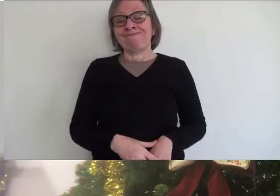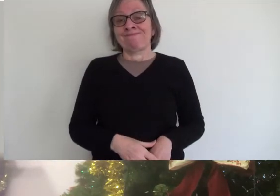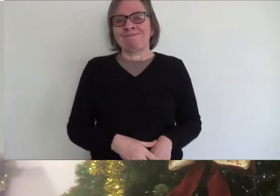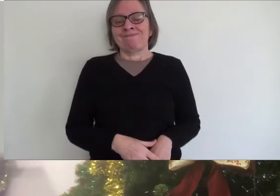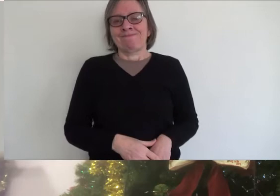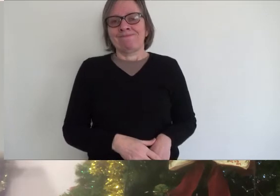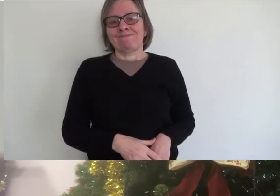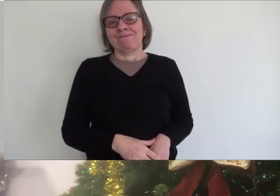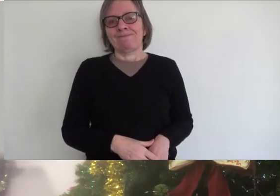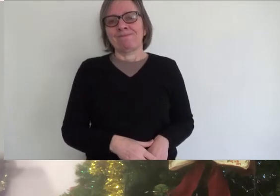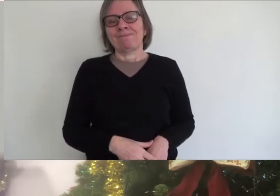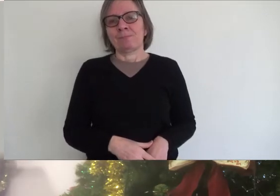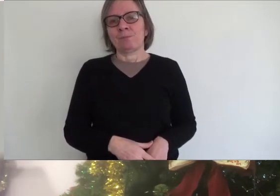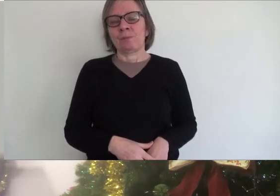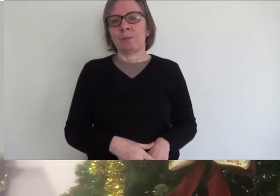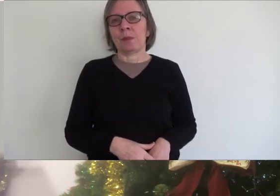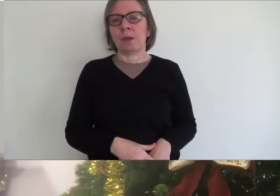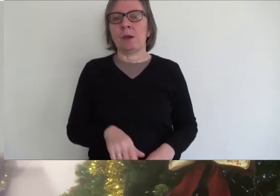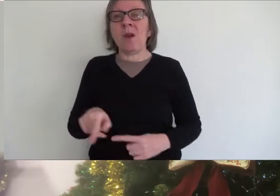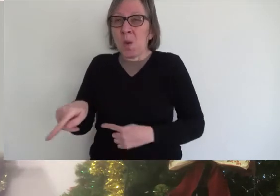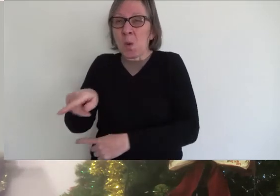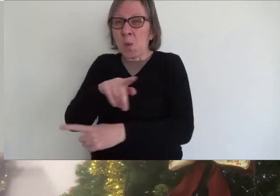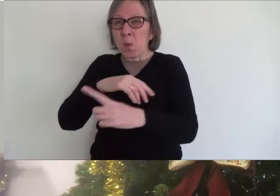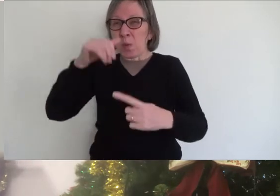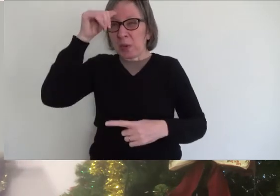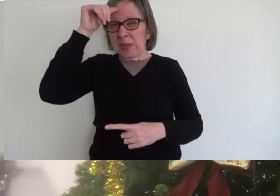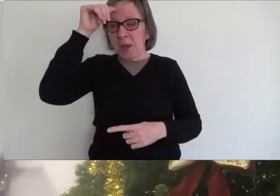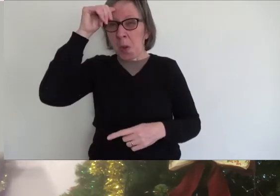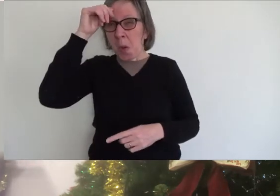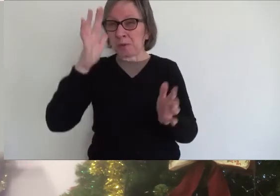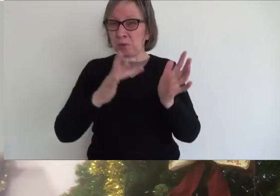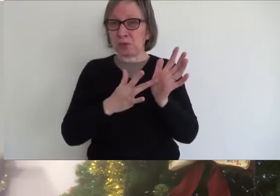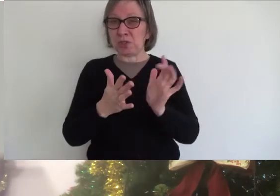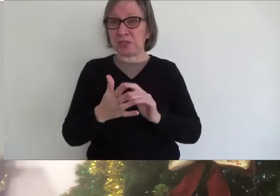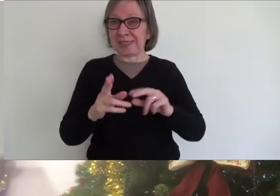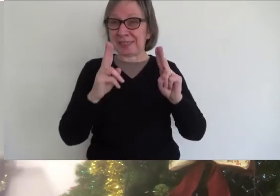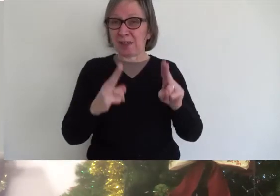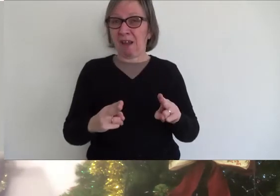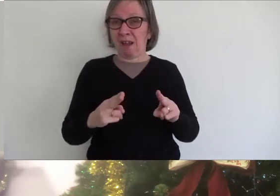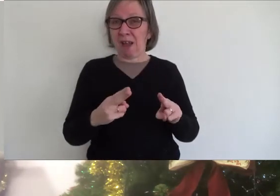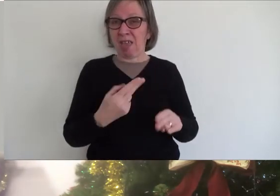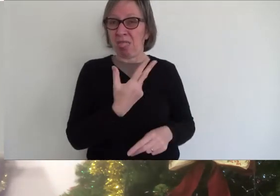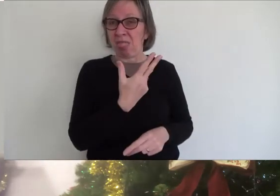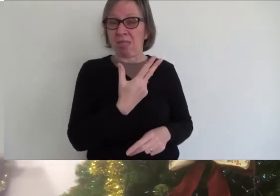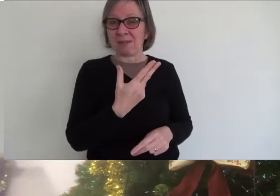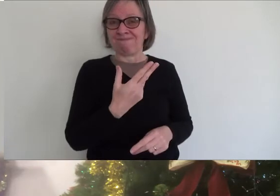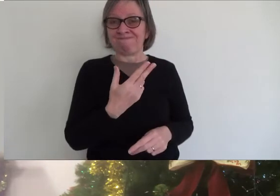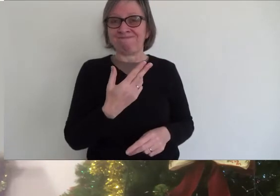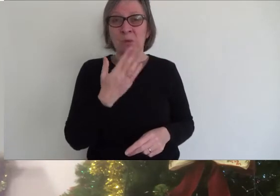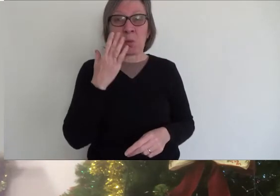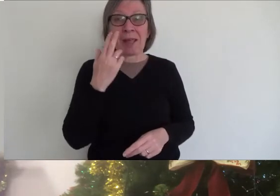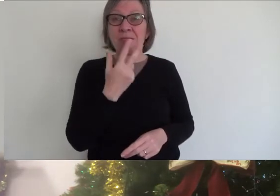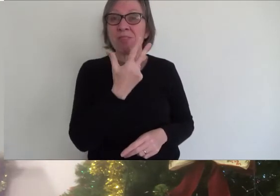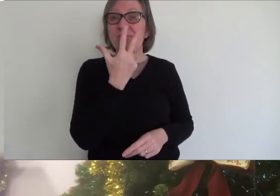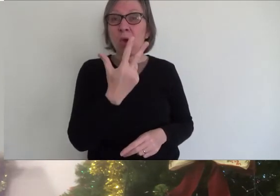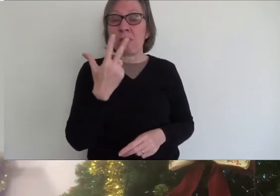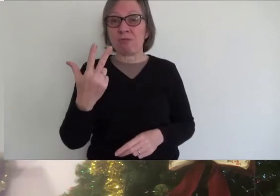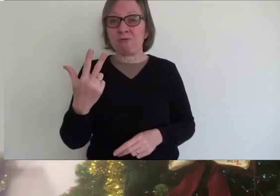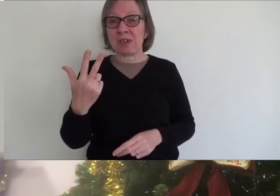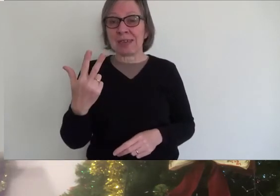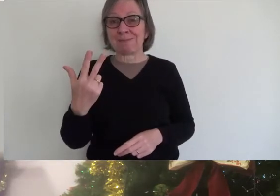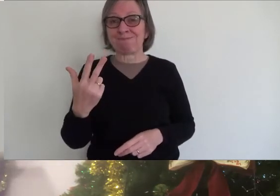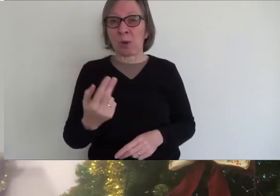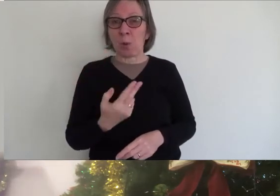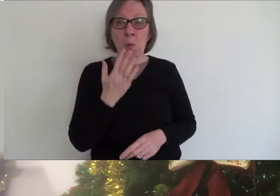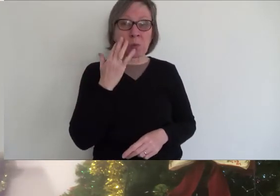we know the result of it. We know that Jesus lived his 30 years before he took on the ministry of preaching